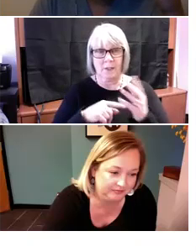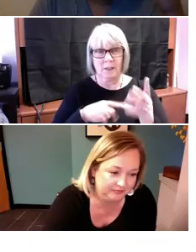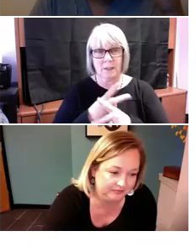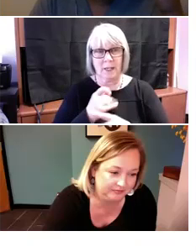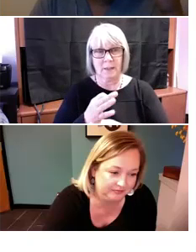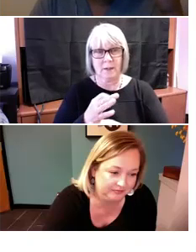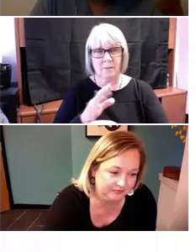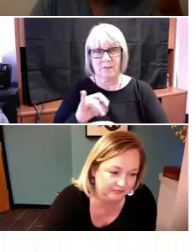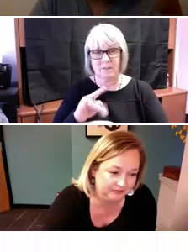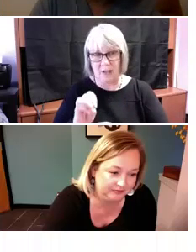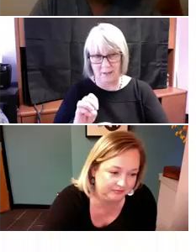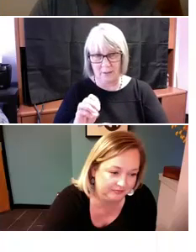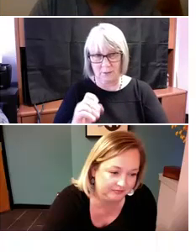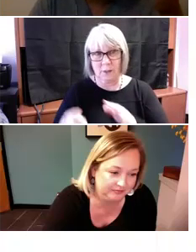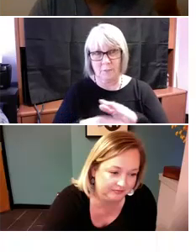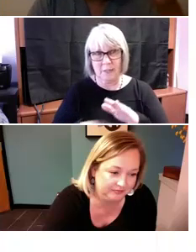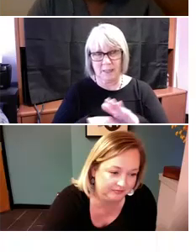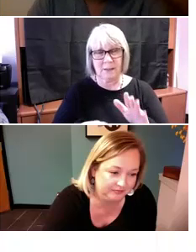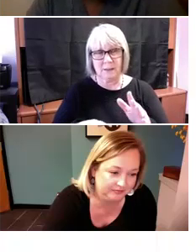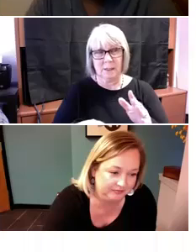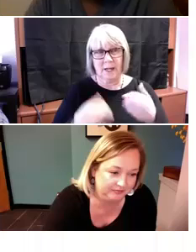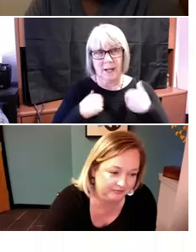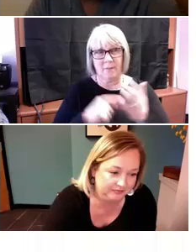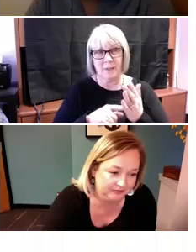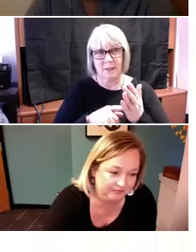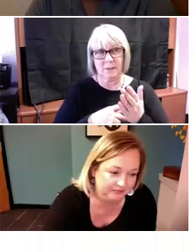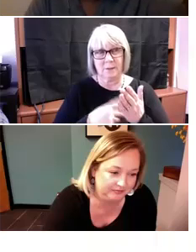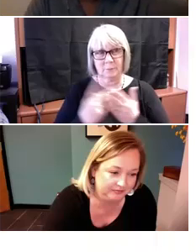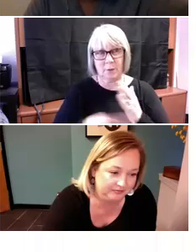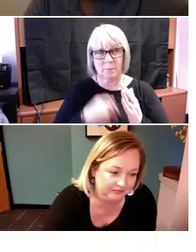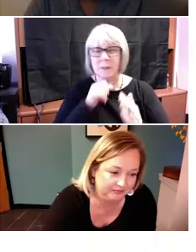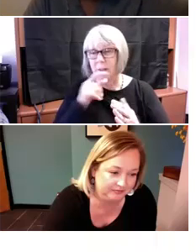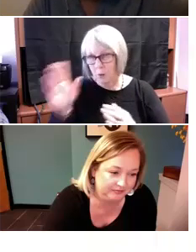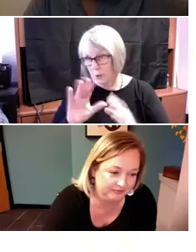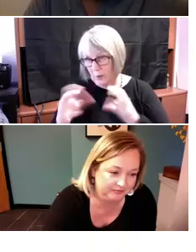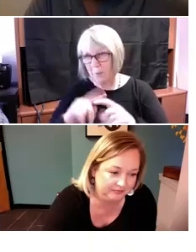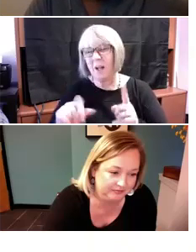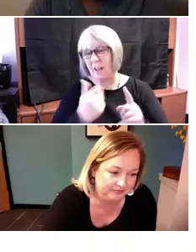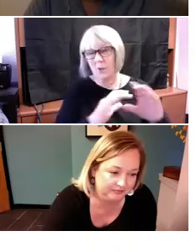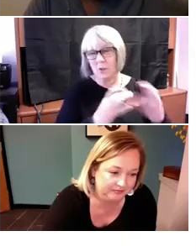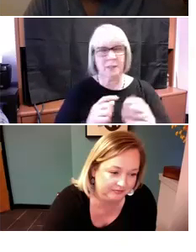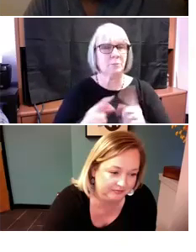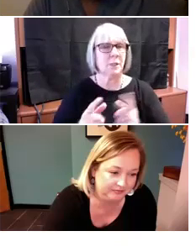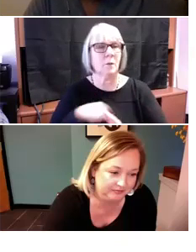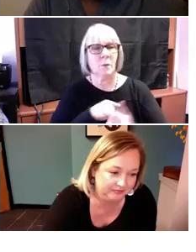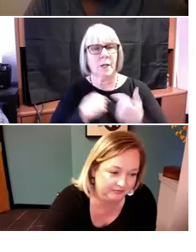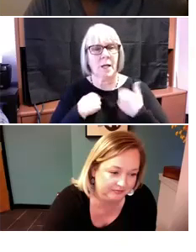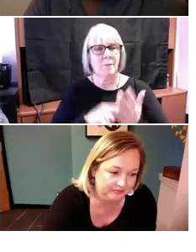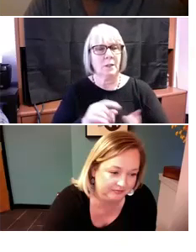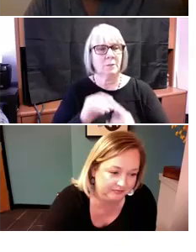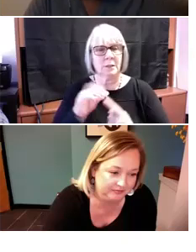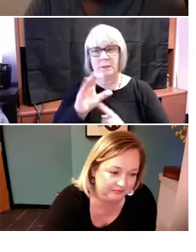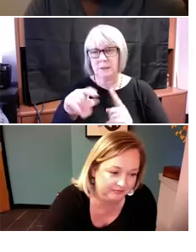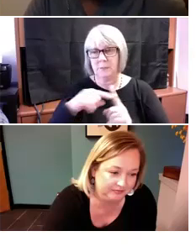file. So I basically have this particular program, not for your class, but some other class, but we have this particular C++